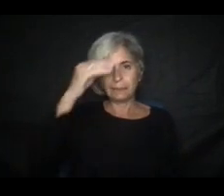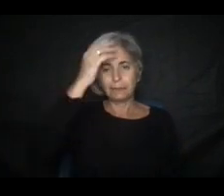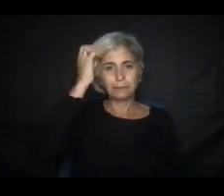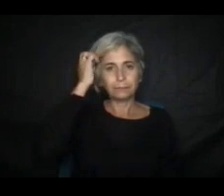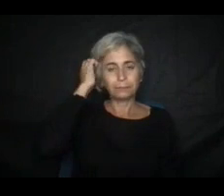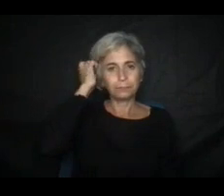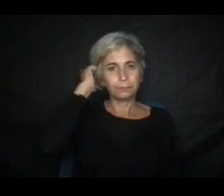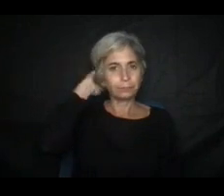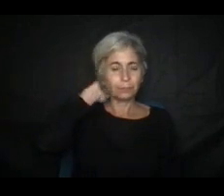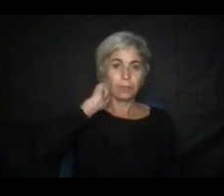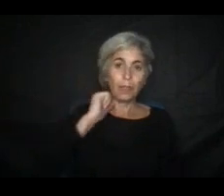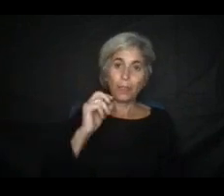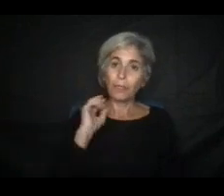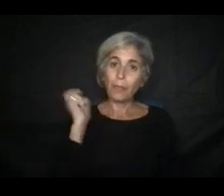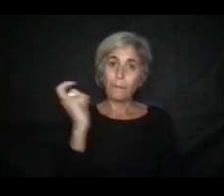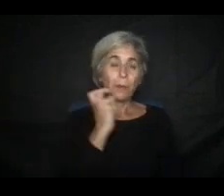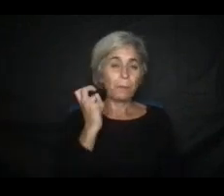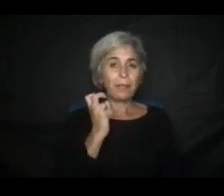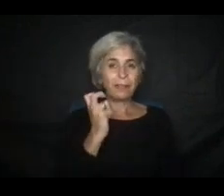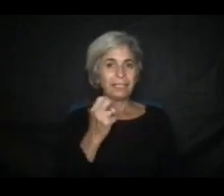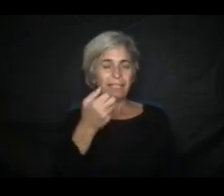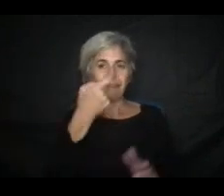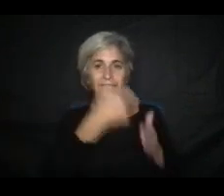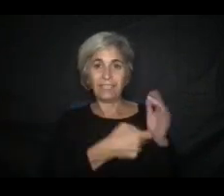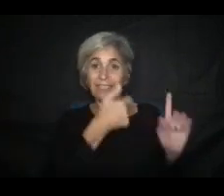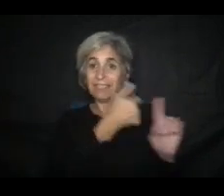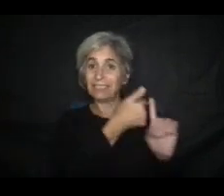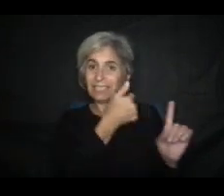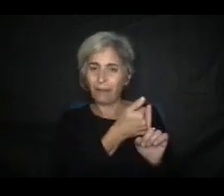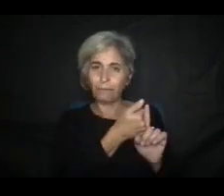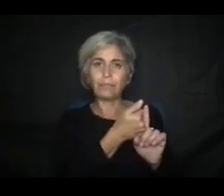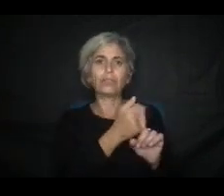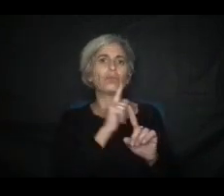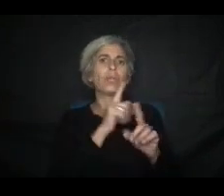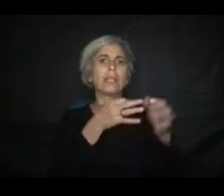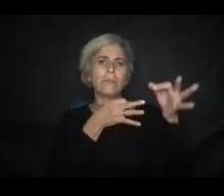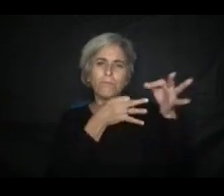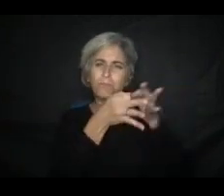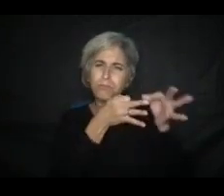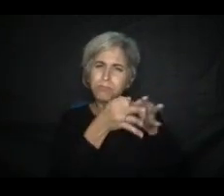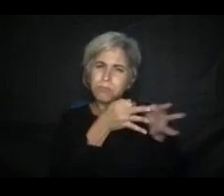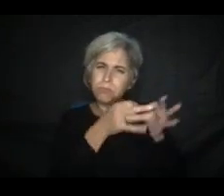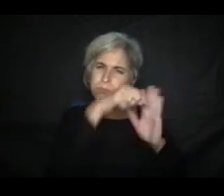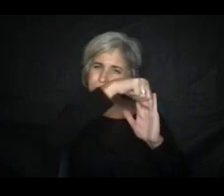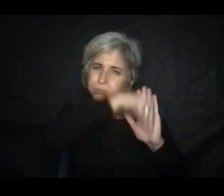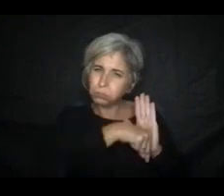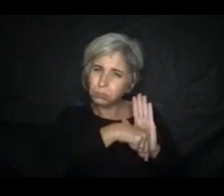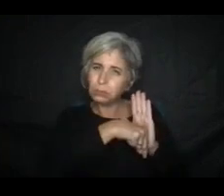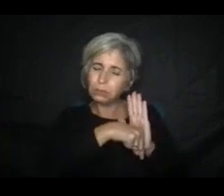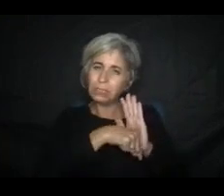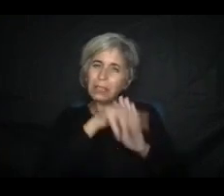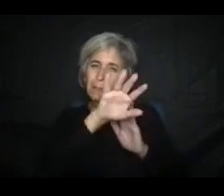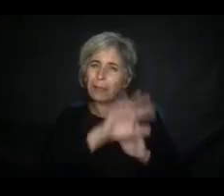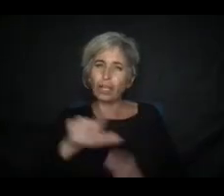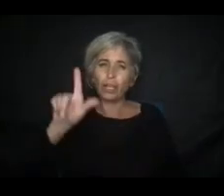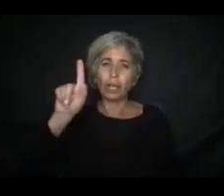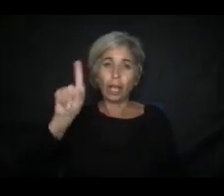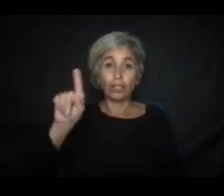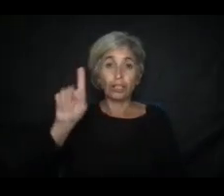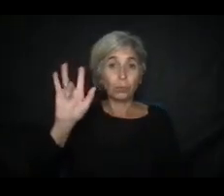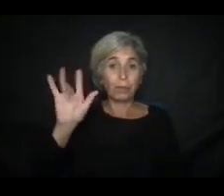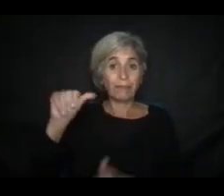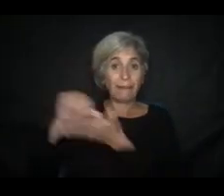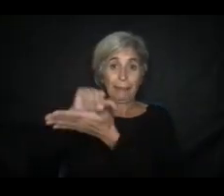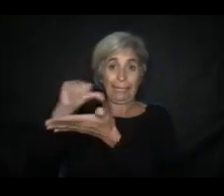And so the mobility fee itself is fairly detailed on the technical report, about 125 pages, and it sort of